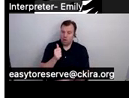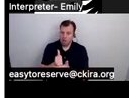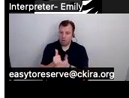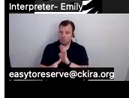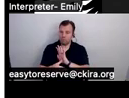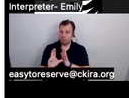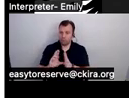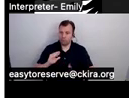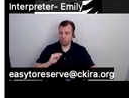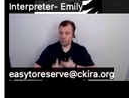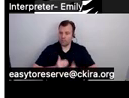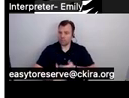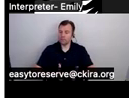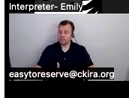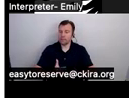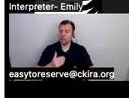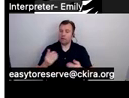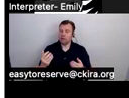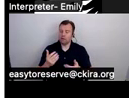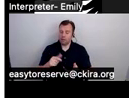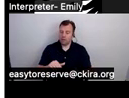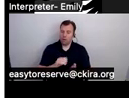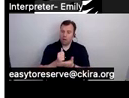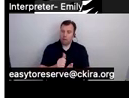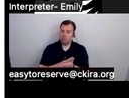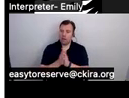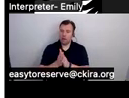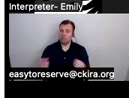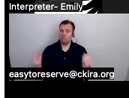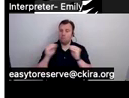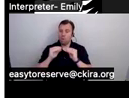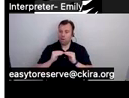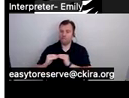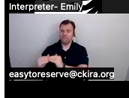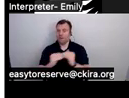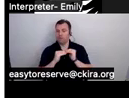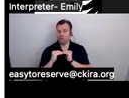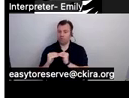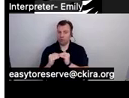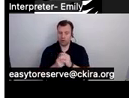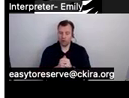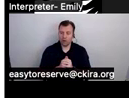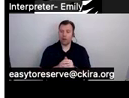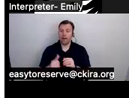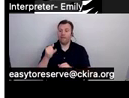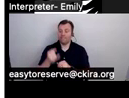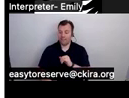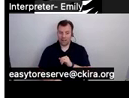process and make it more fair to all of us. And then the final thing is NIH